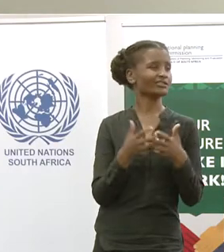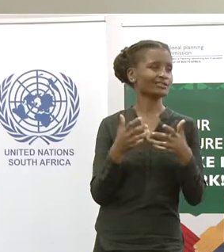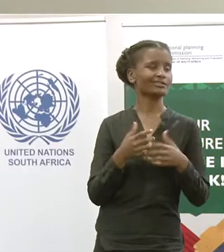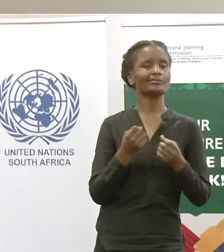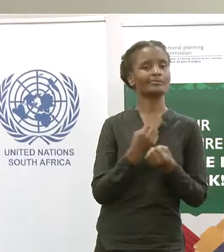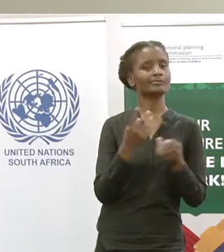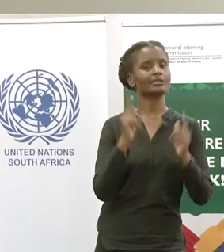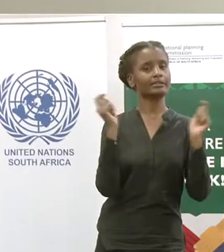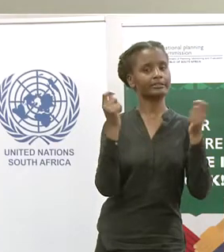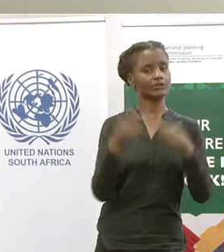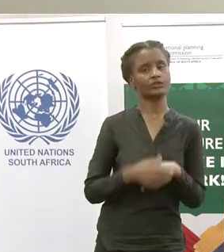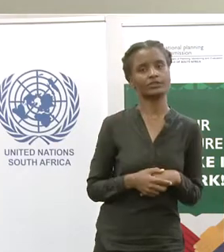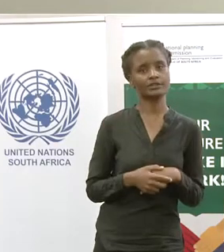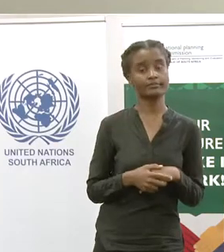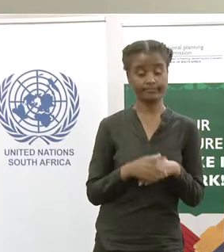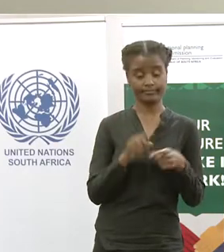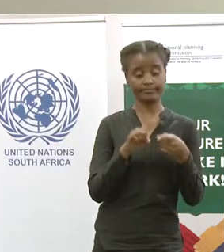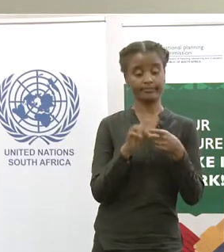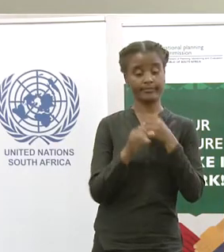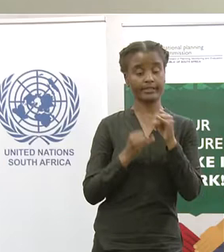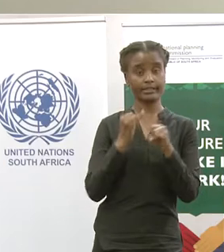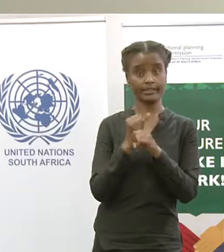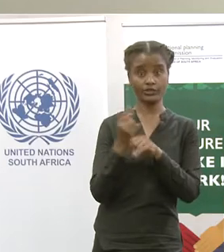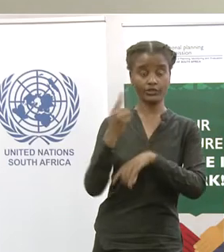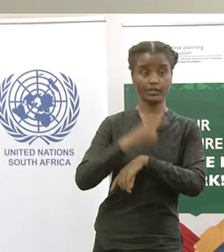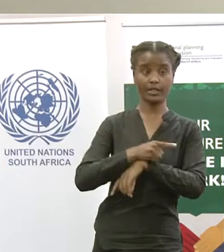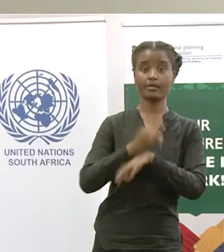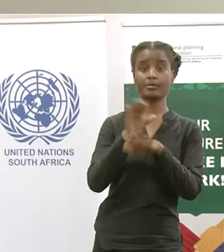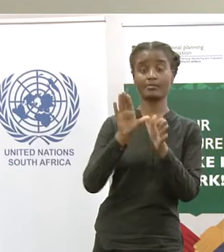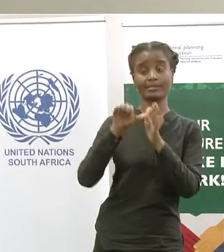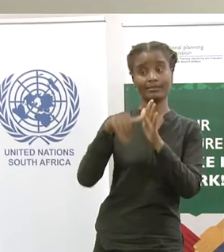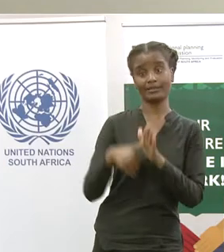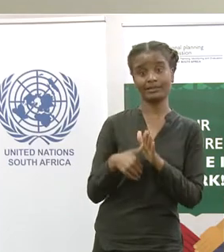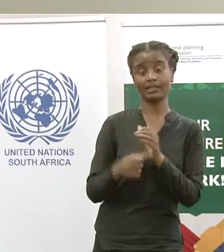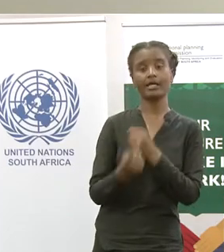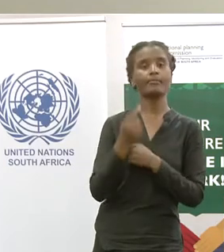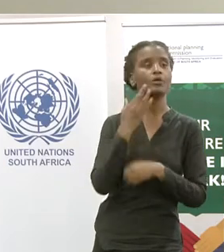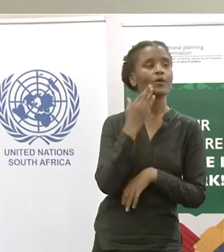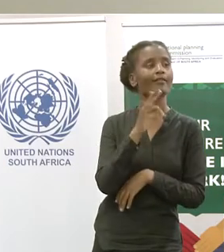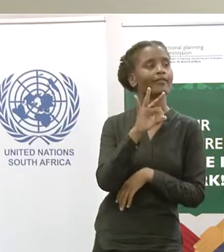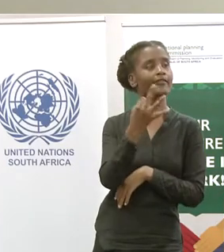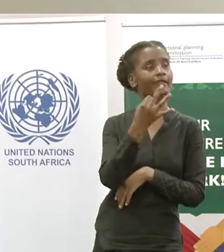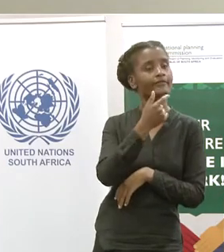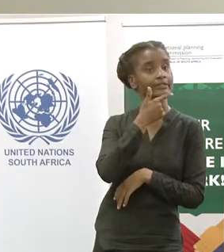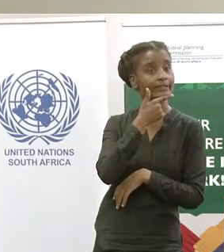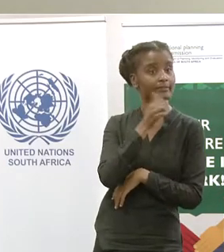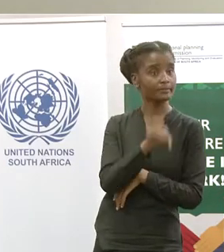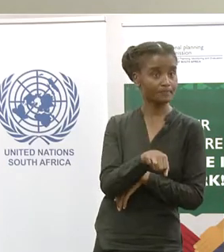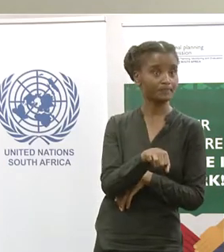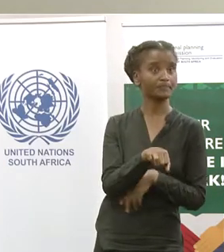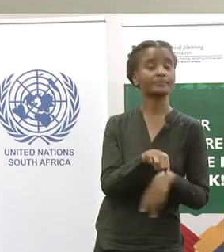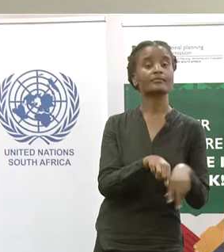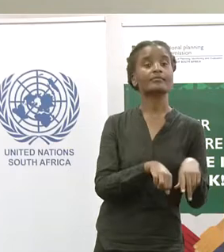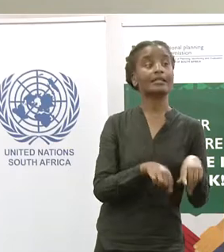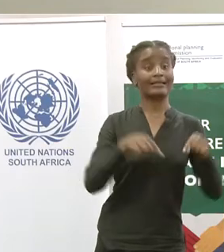and with. It's the International Day of Persons with Disability coming on the 3rd. And this day was